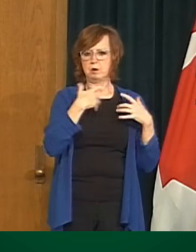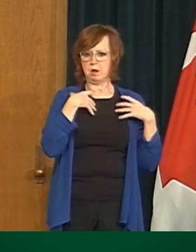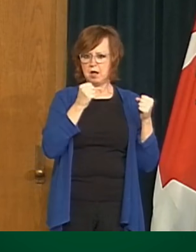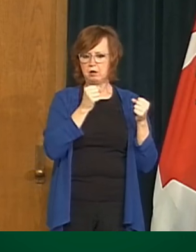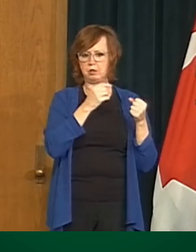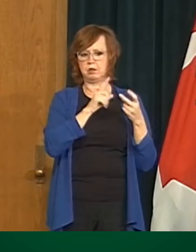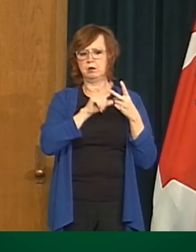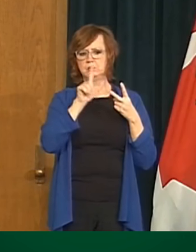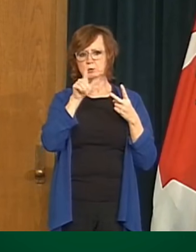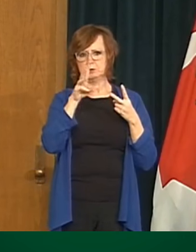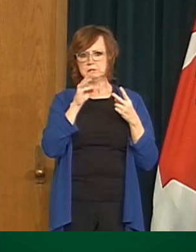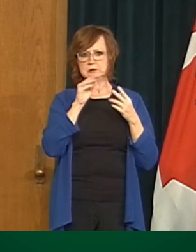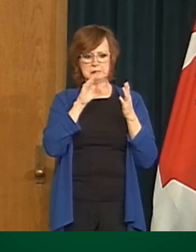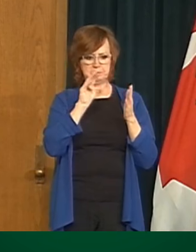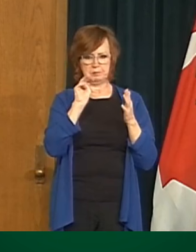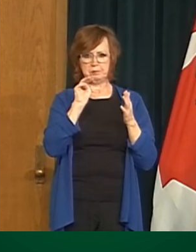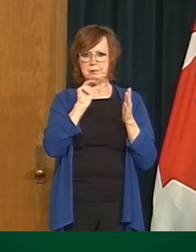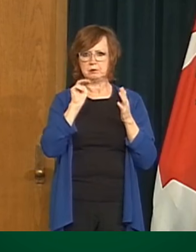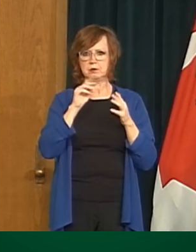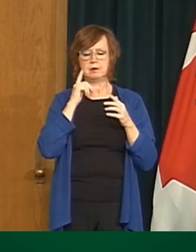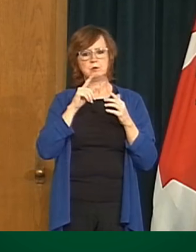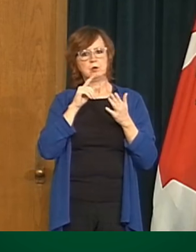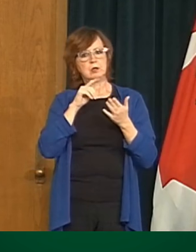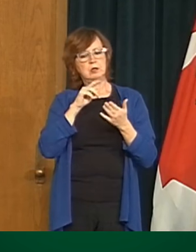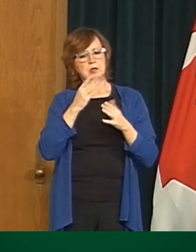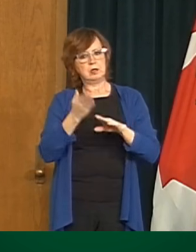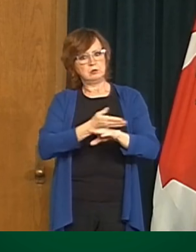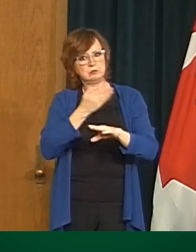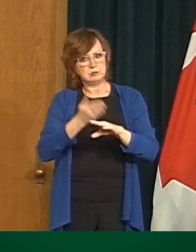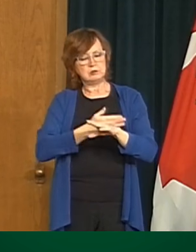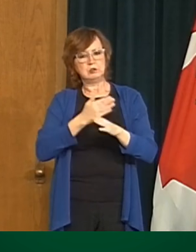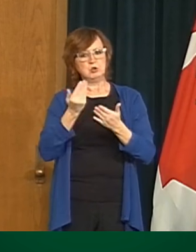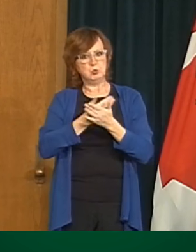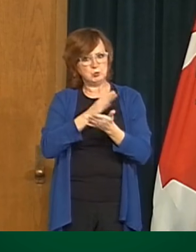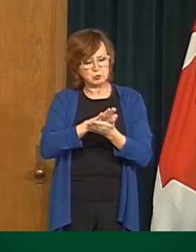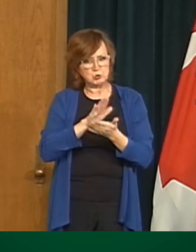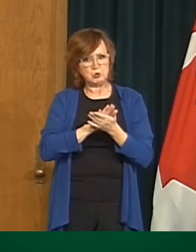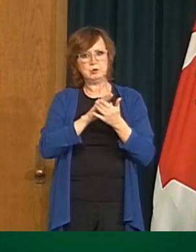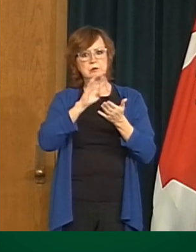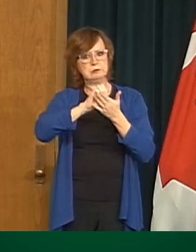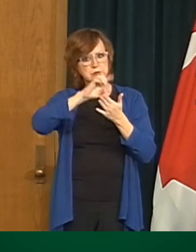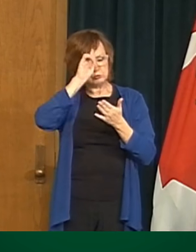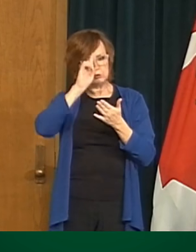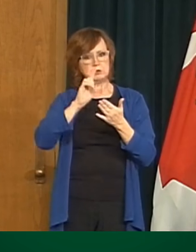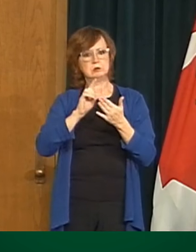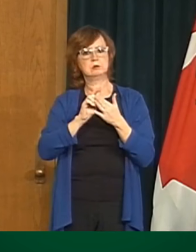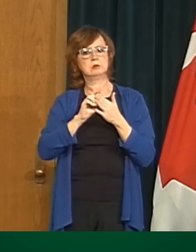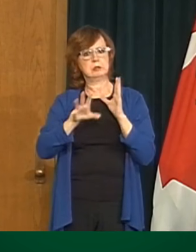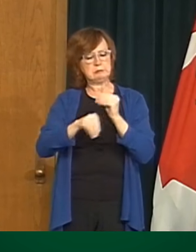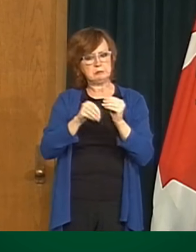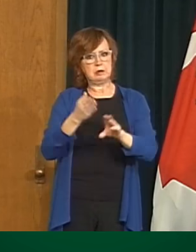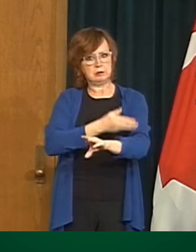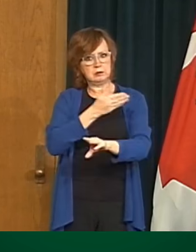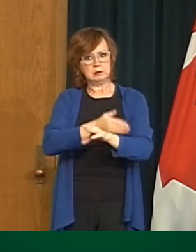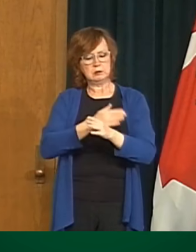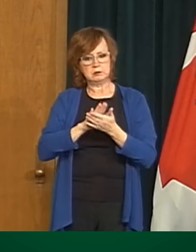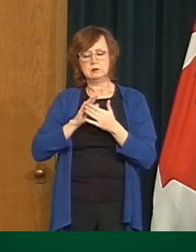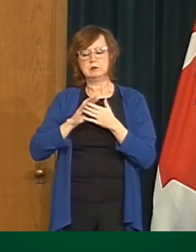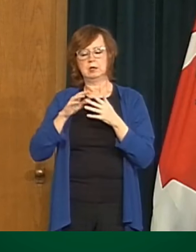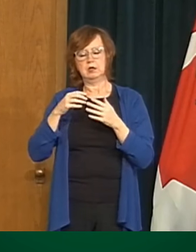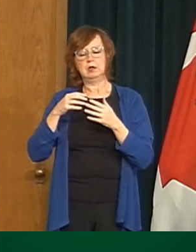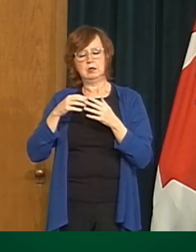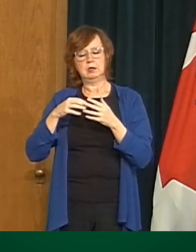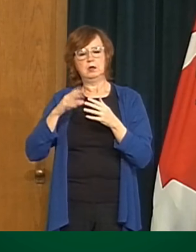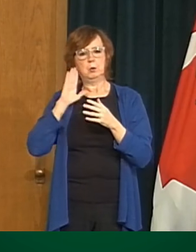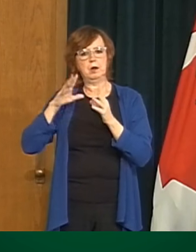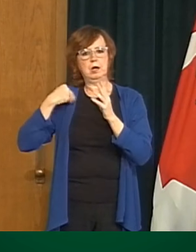renewal infrastructure in education, with the remainder addressing priority projects in a number of other ministries across government and